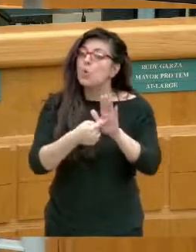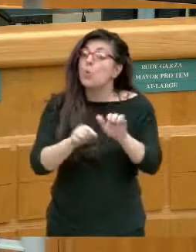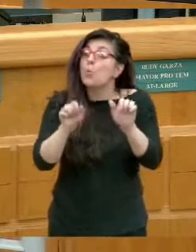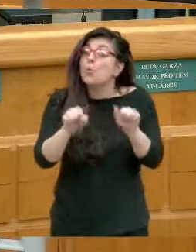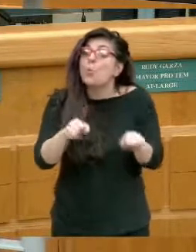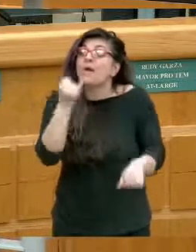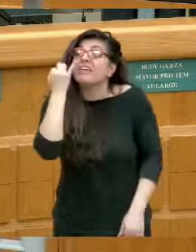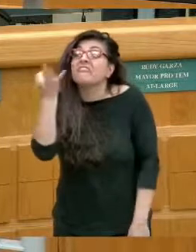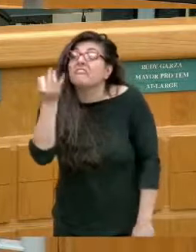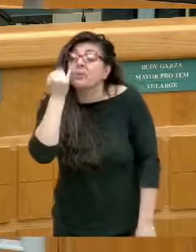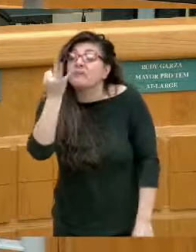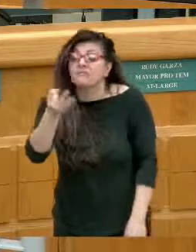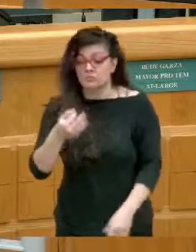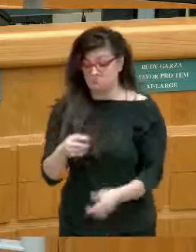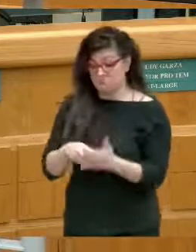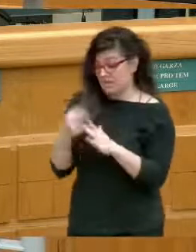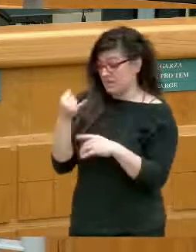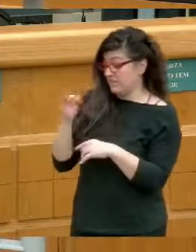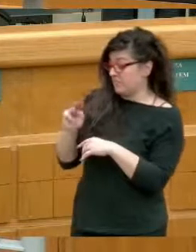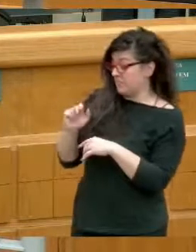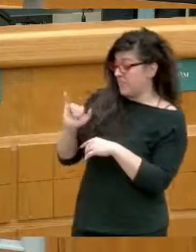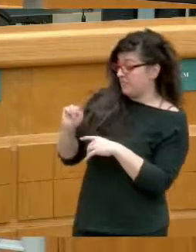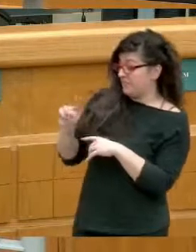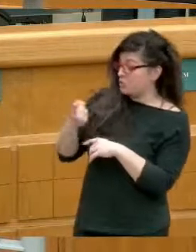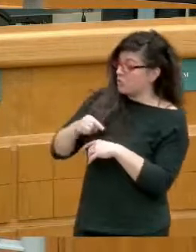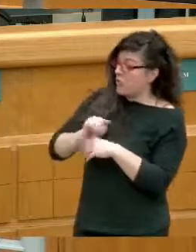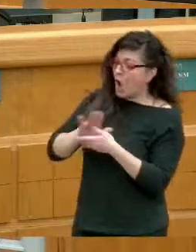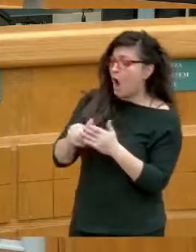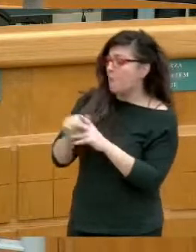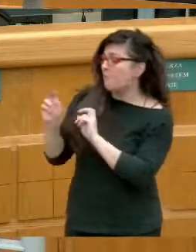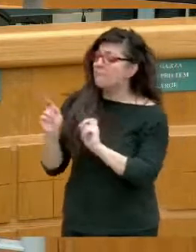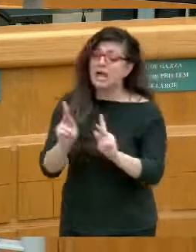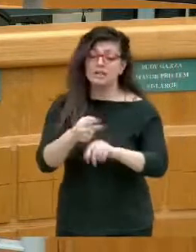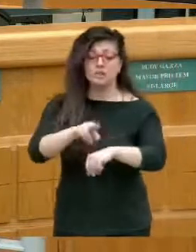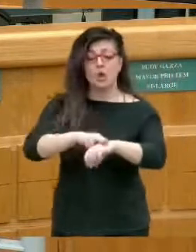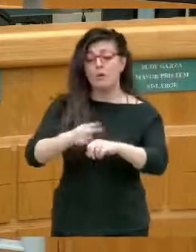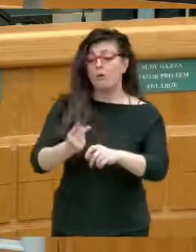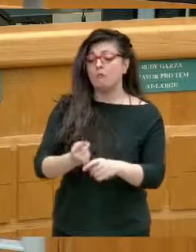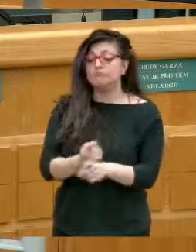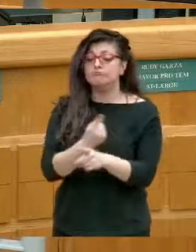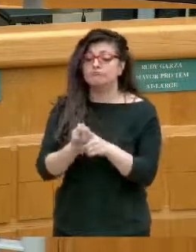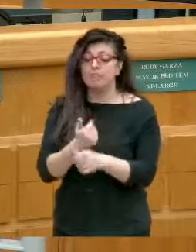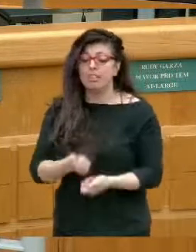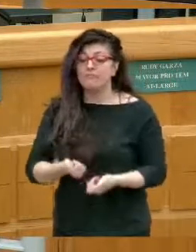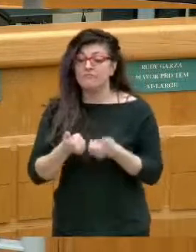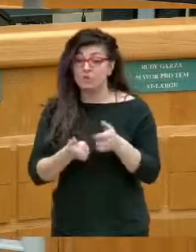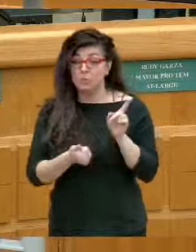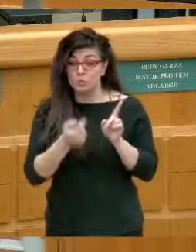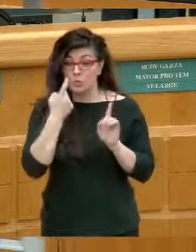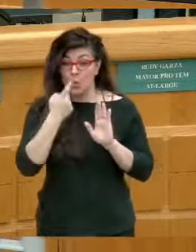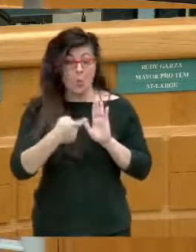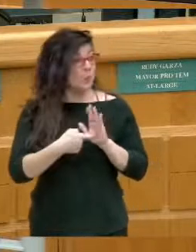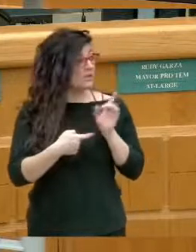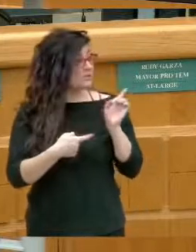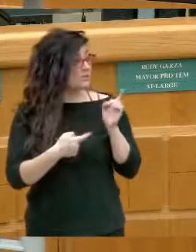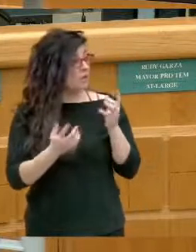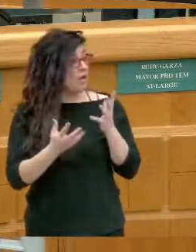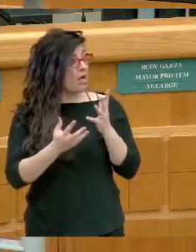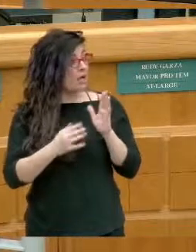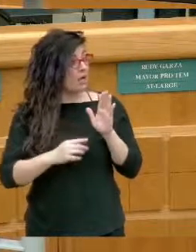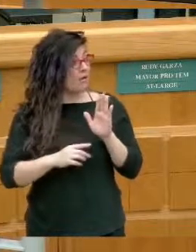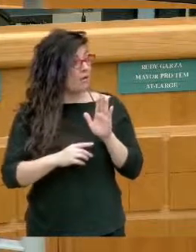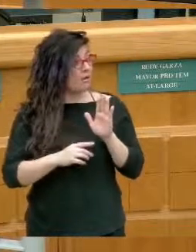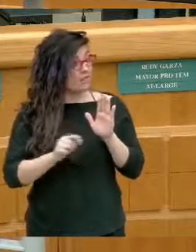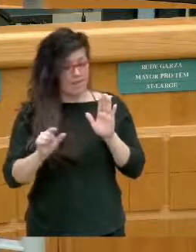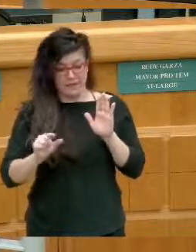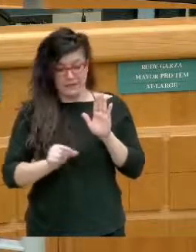if certain things had been done differently. And one thing that you notice is the ribbon is a lot narrower, so there's a lot more certainty